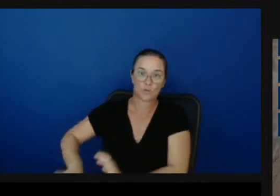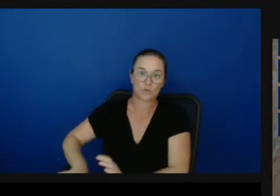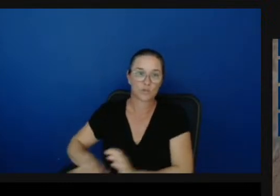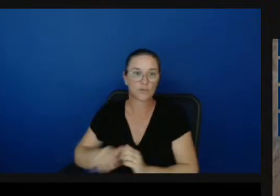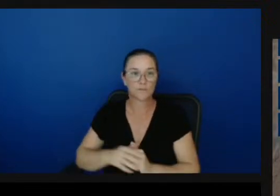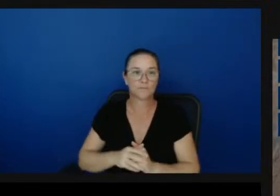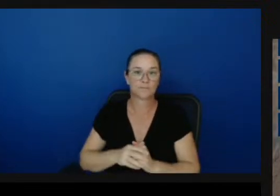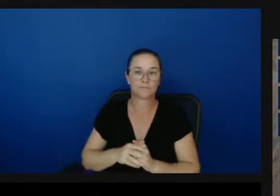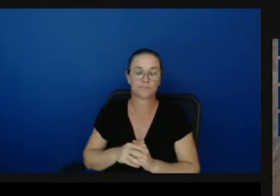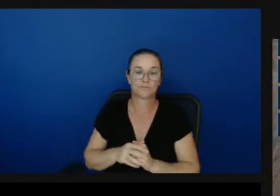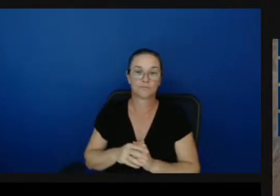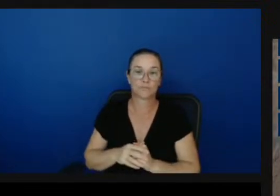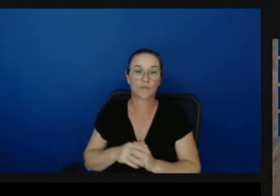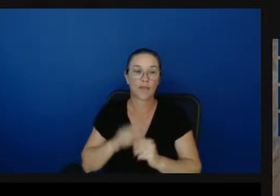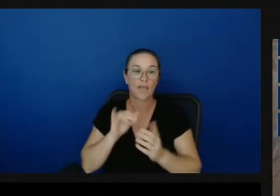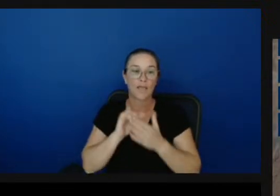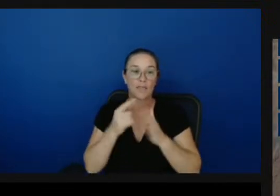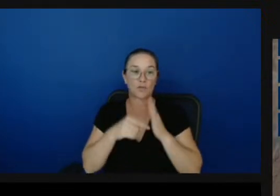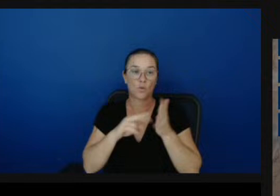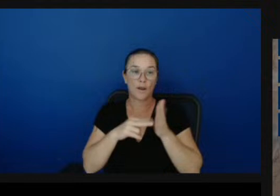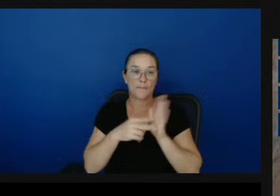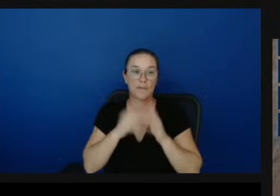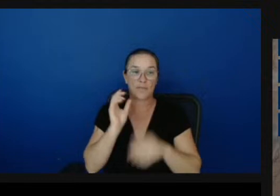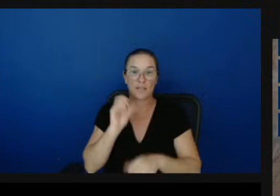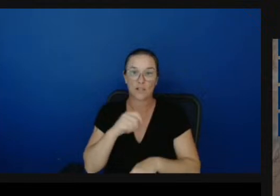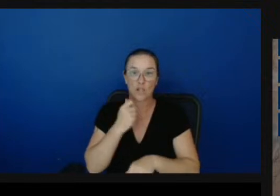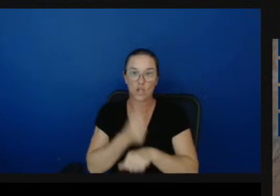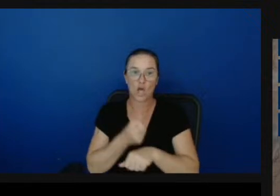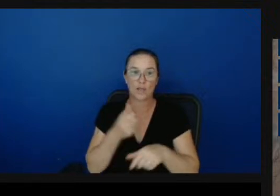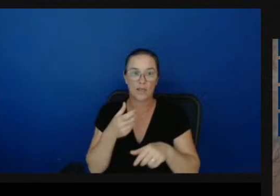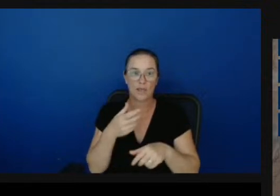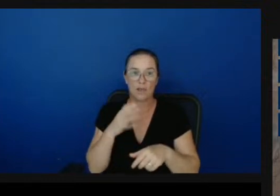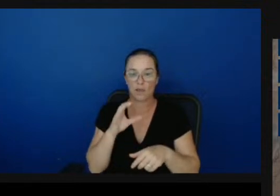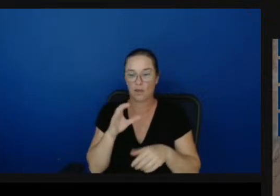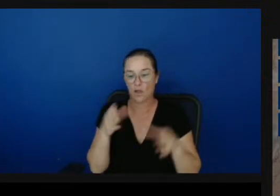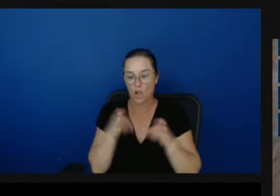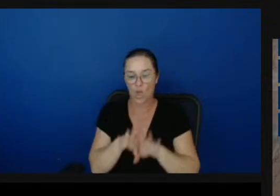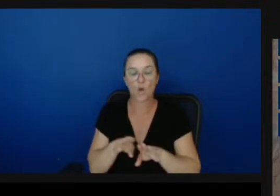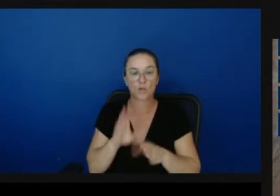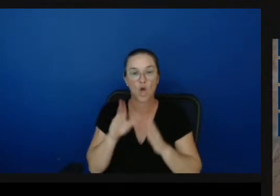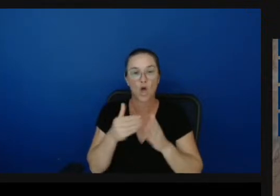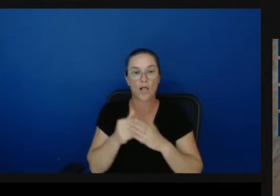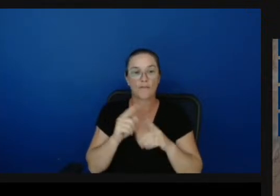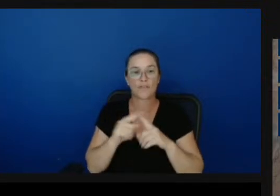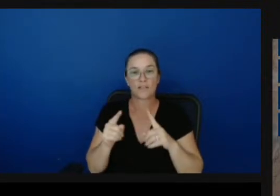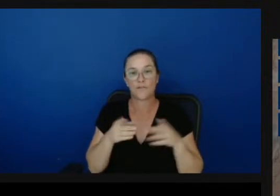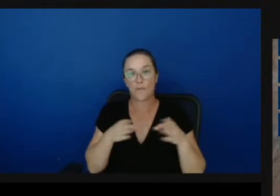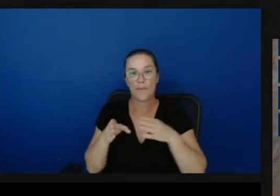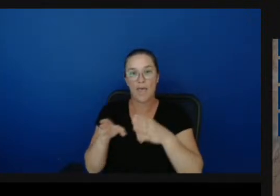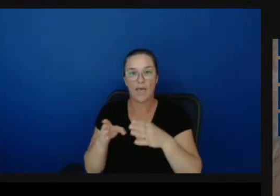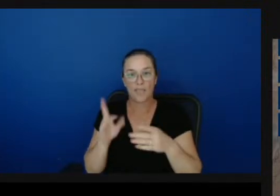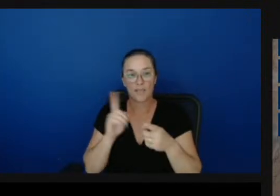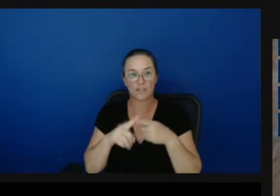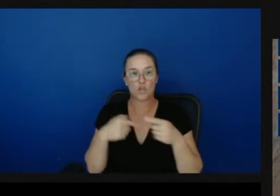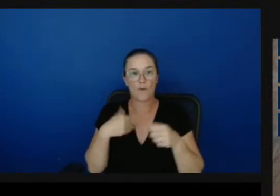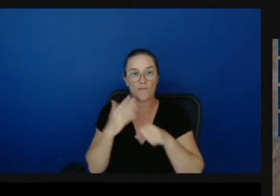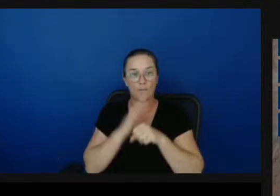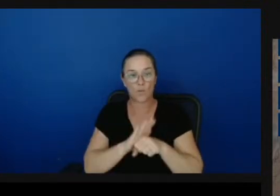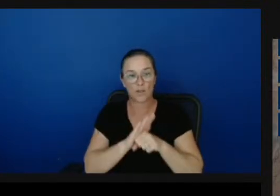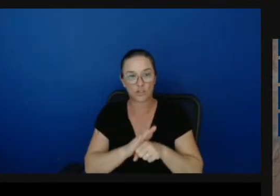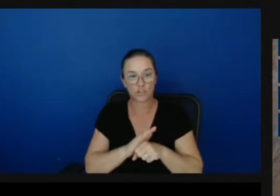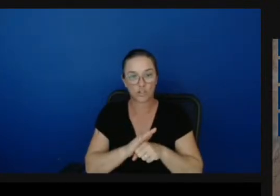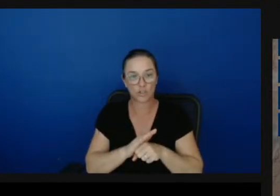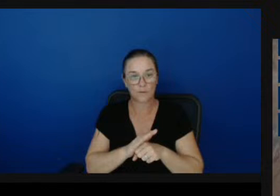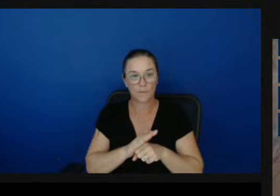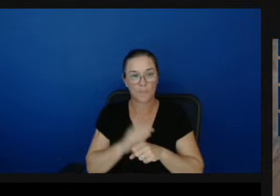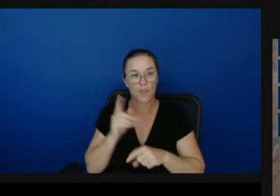that one. And that's what I mean about lock and closed all the sides of the pathways, right? Until you have pressure, you can't